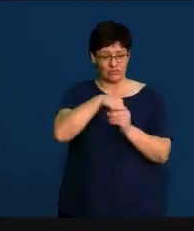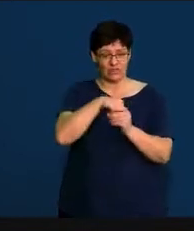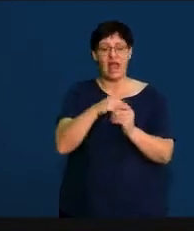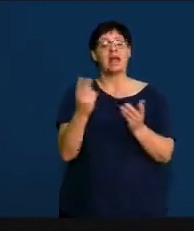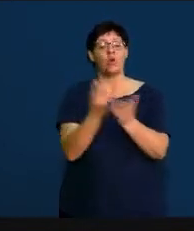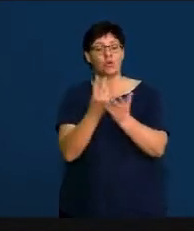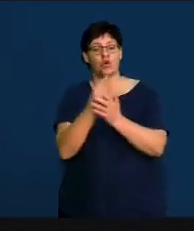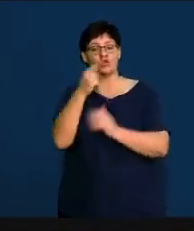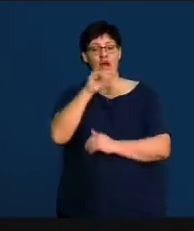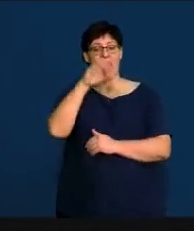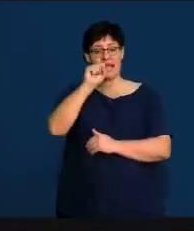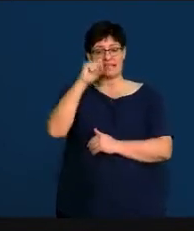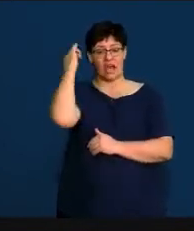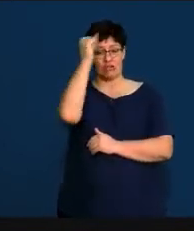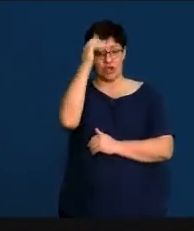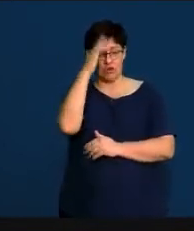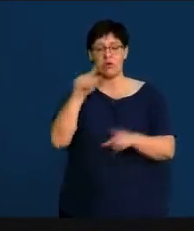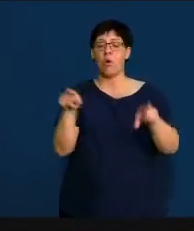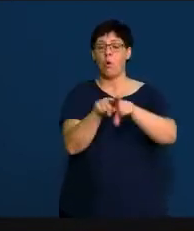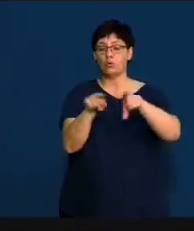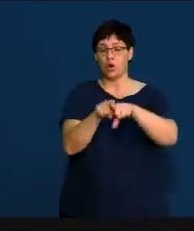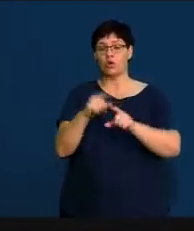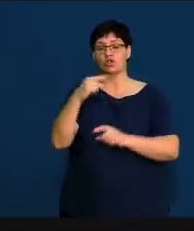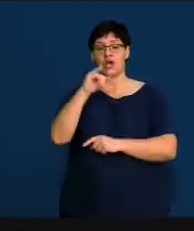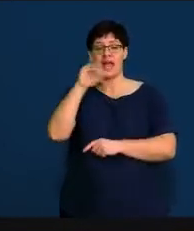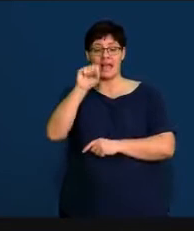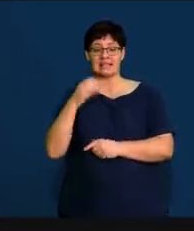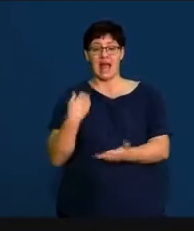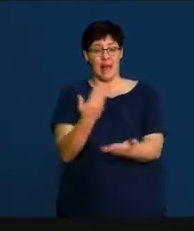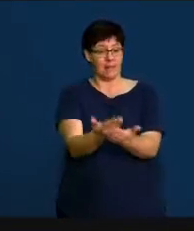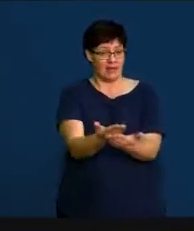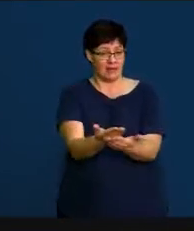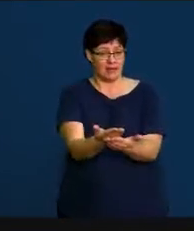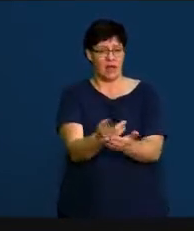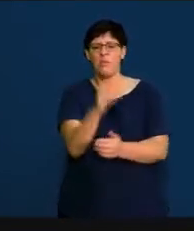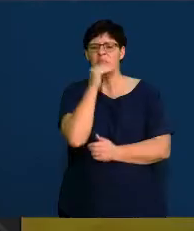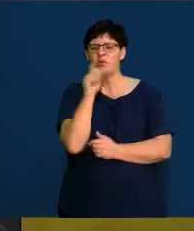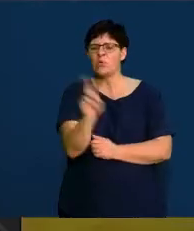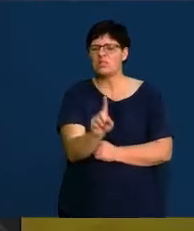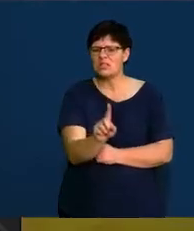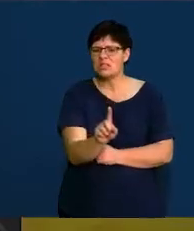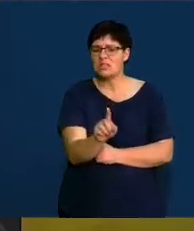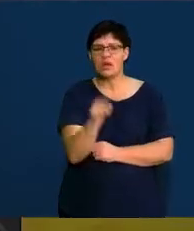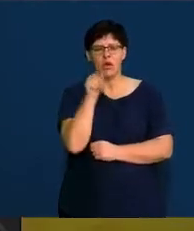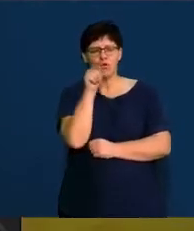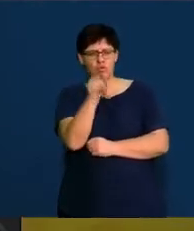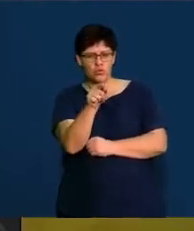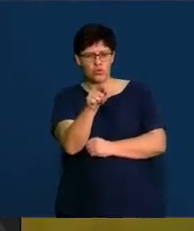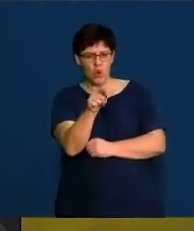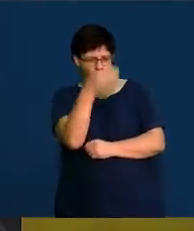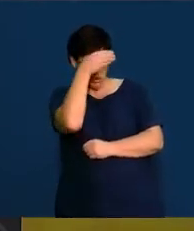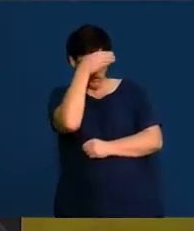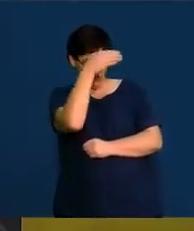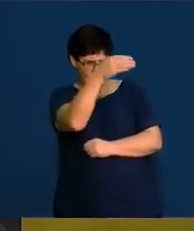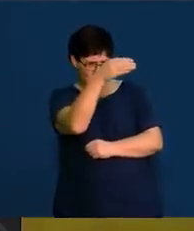the GIS theory as well as GIS applications. By this we mean, how are you taking those